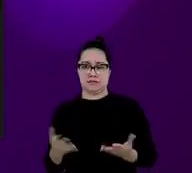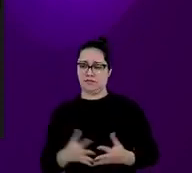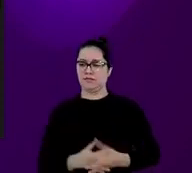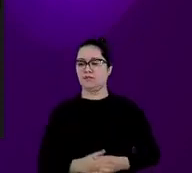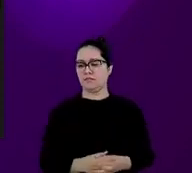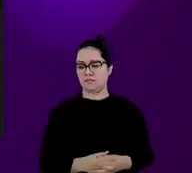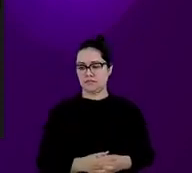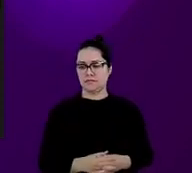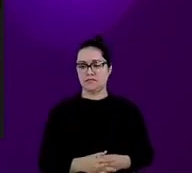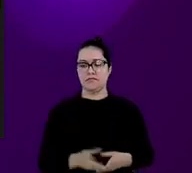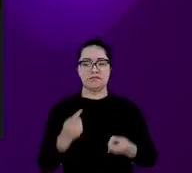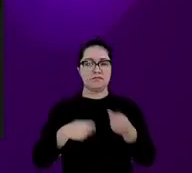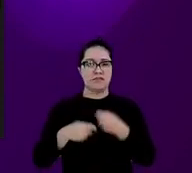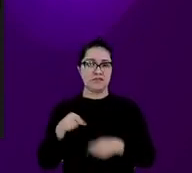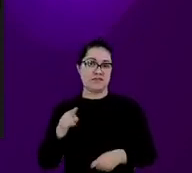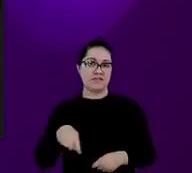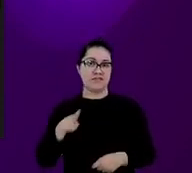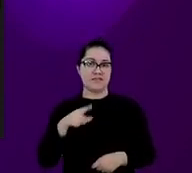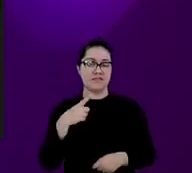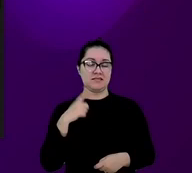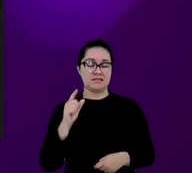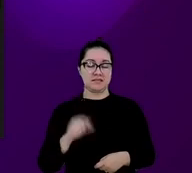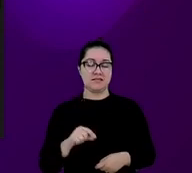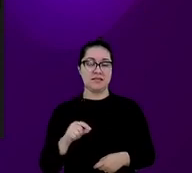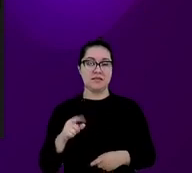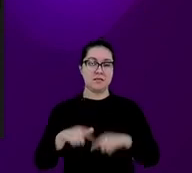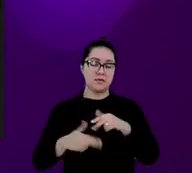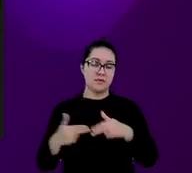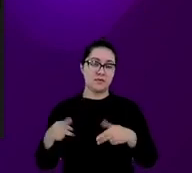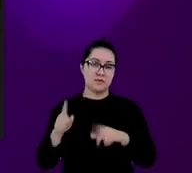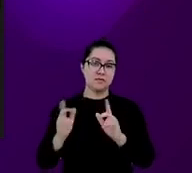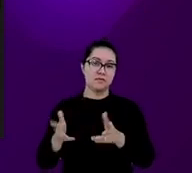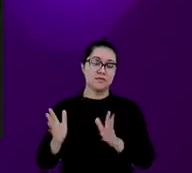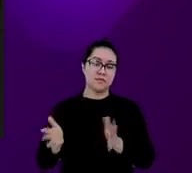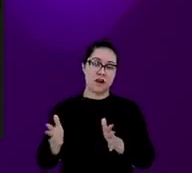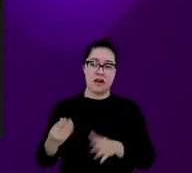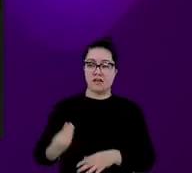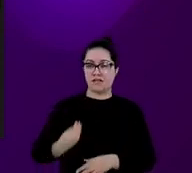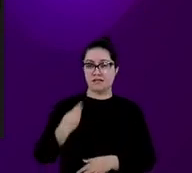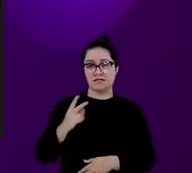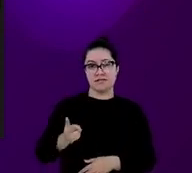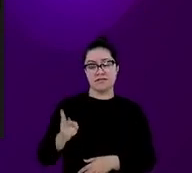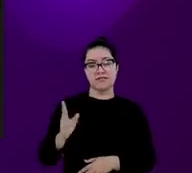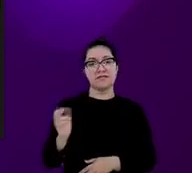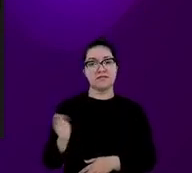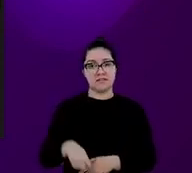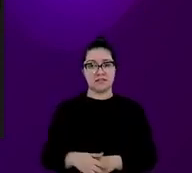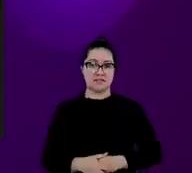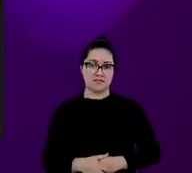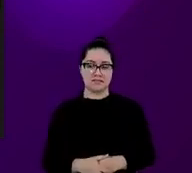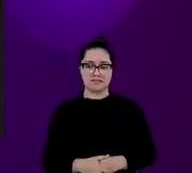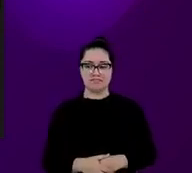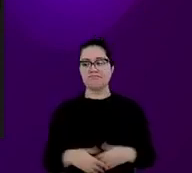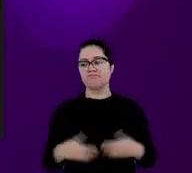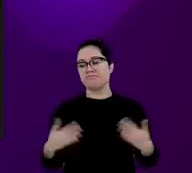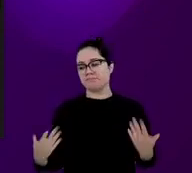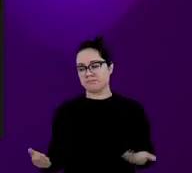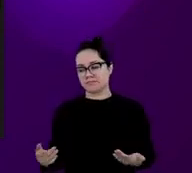per treatment? I mean, it's not a clear business model for these huge companies.